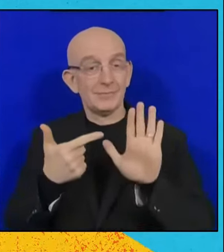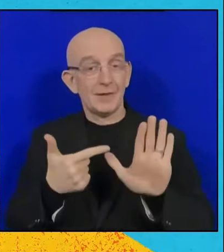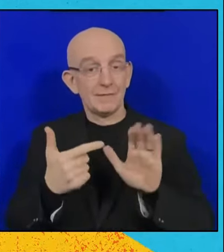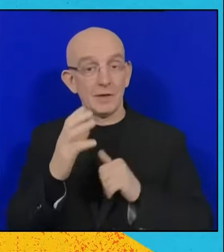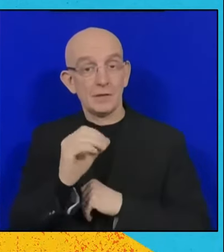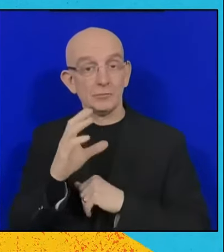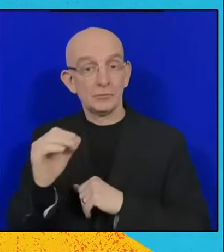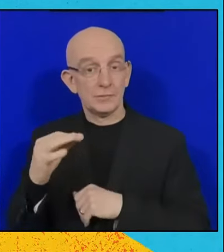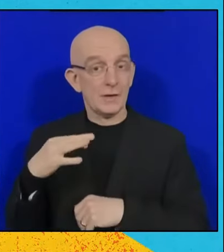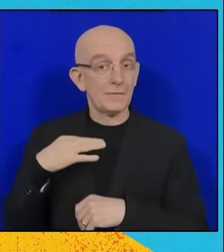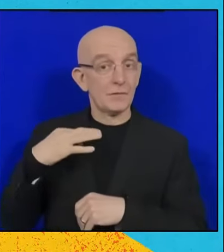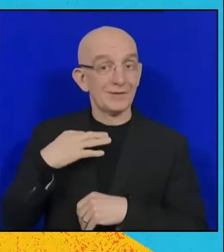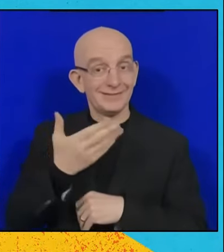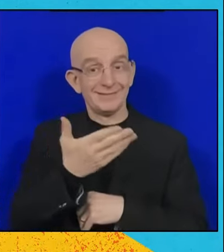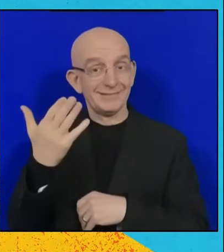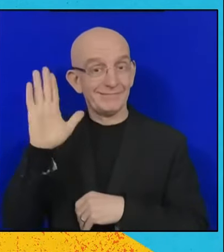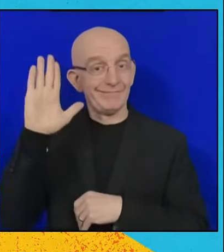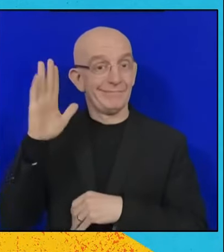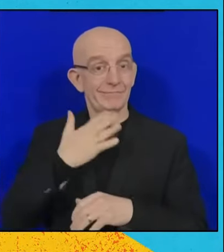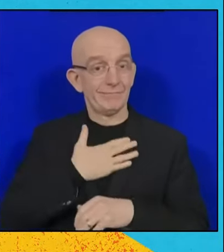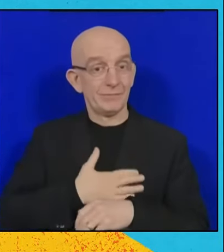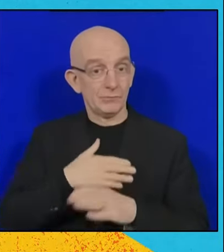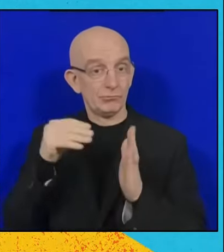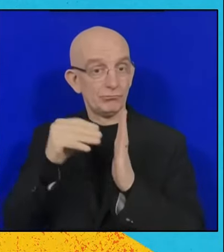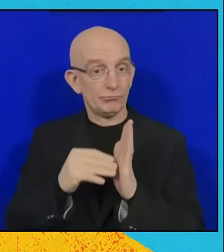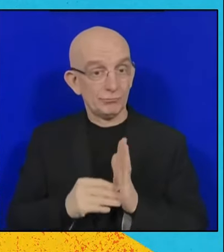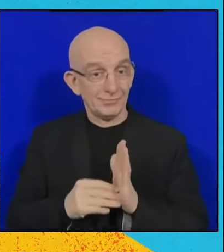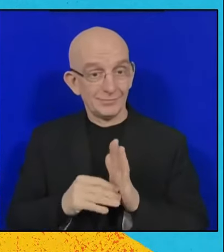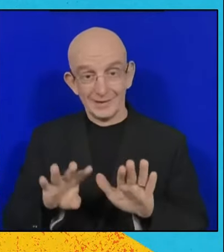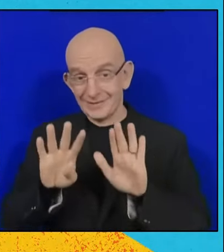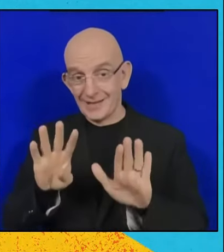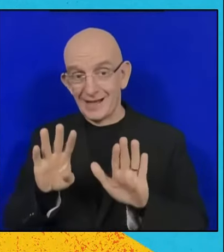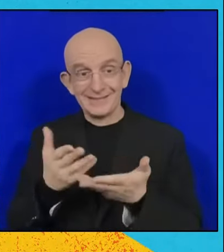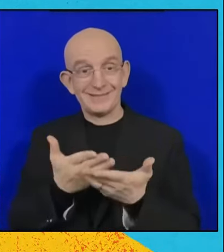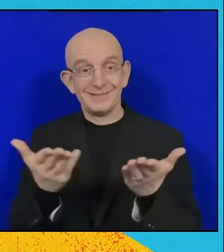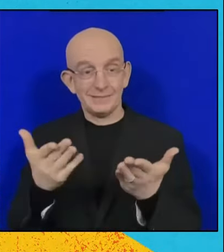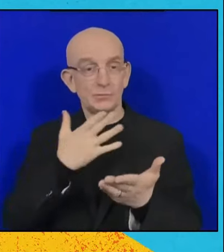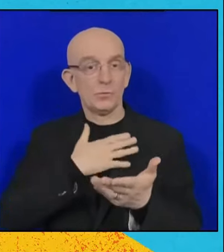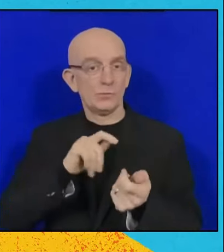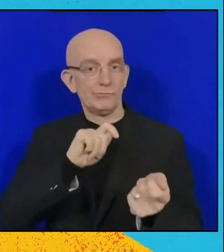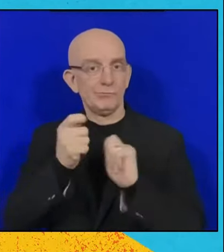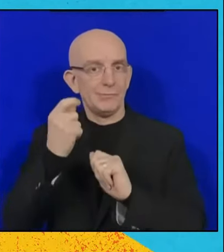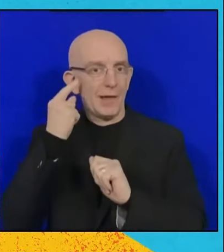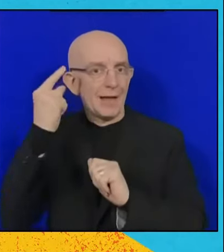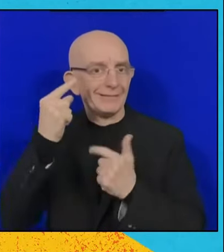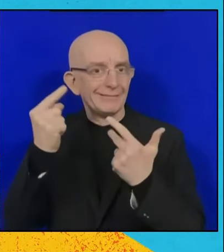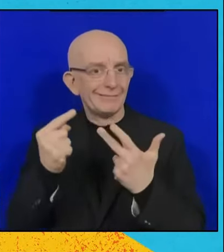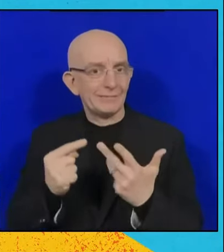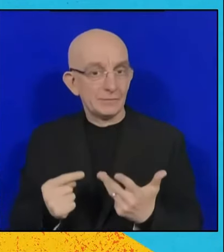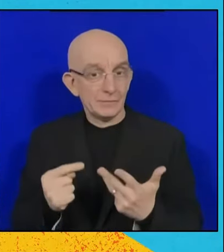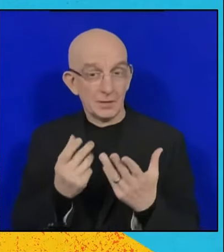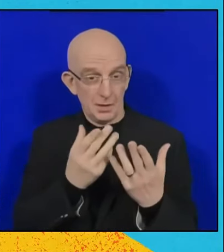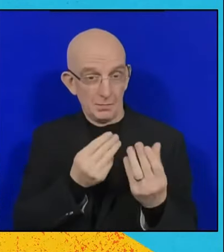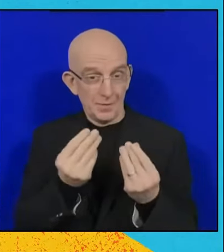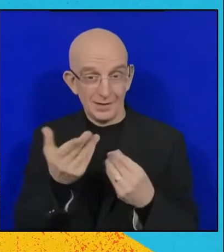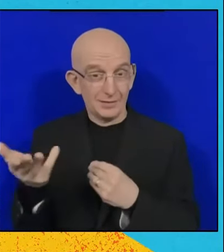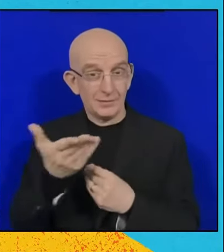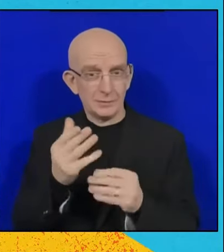born and accepted without your dedication, your energy, and your thirst to do